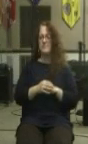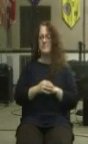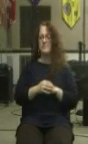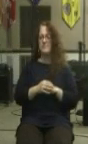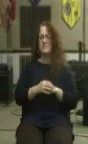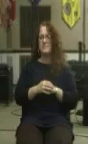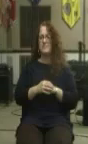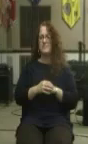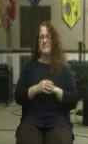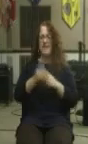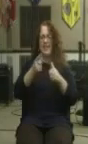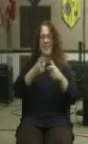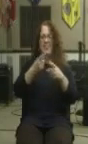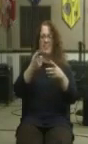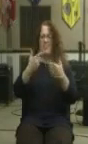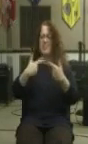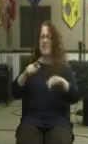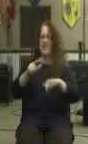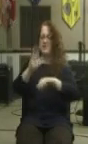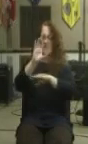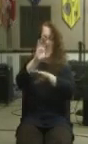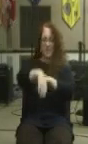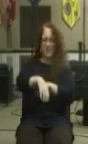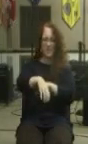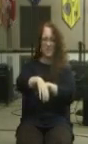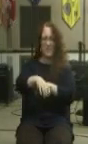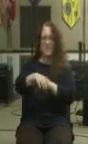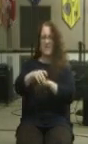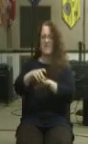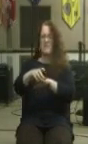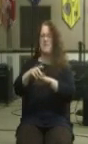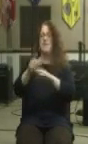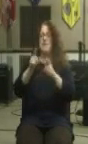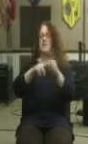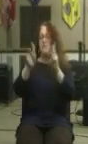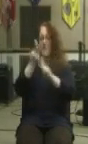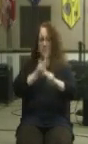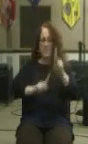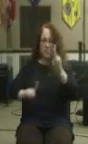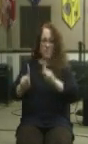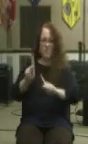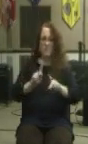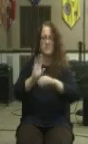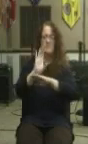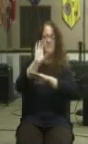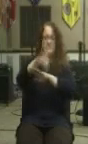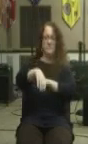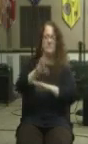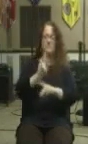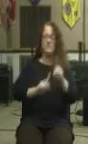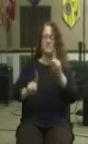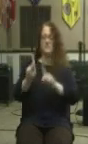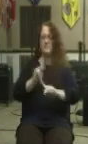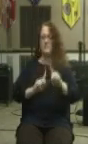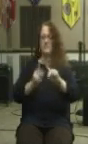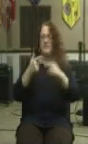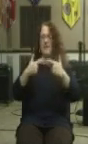Let's denominate the people. Let's denumber the people.